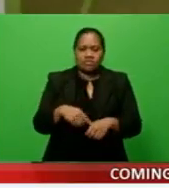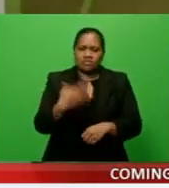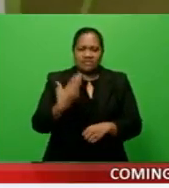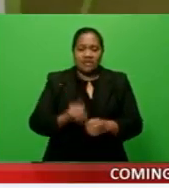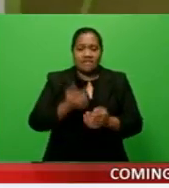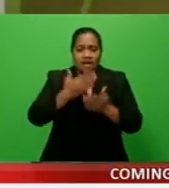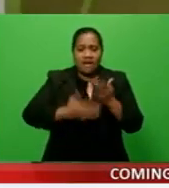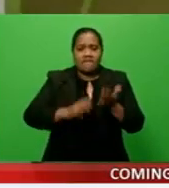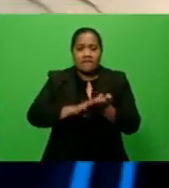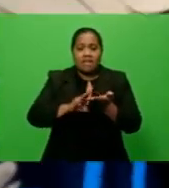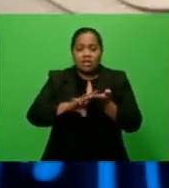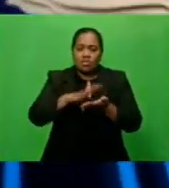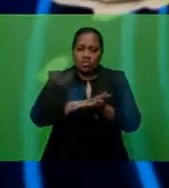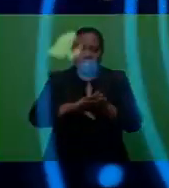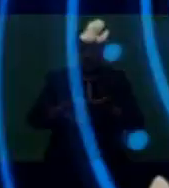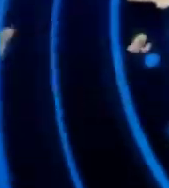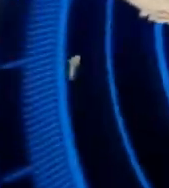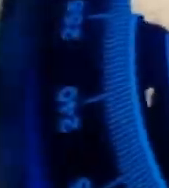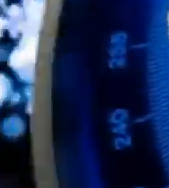turnaround.